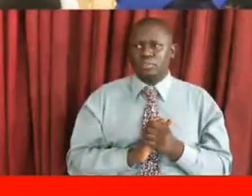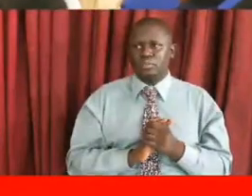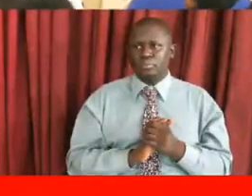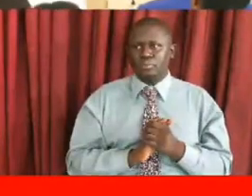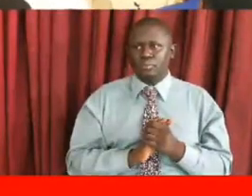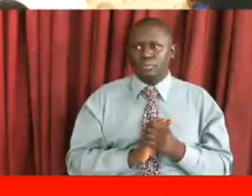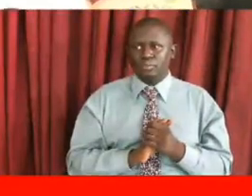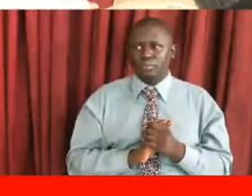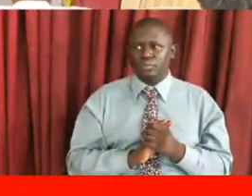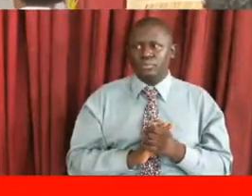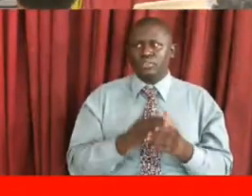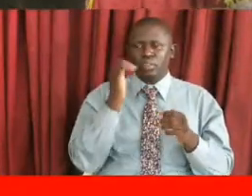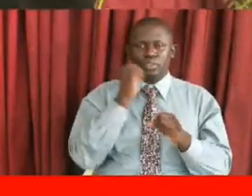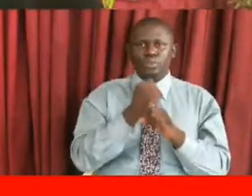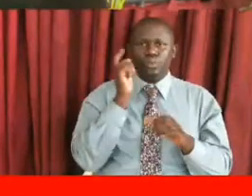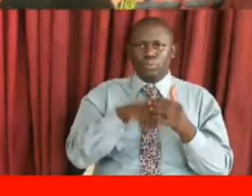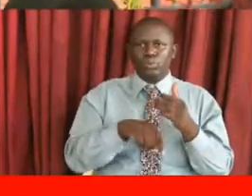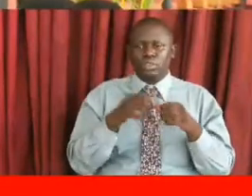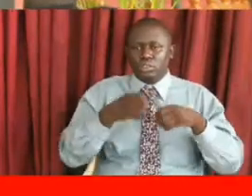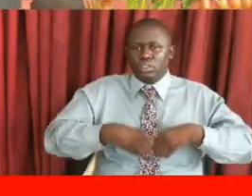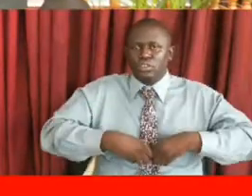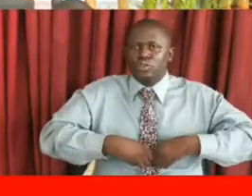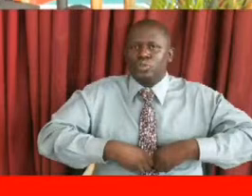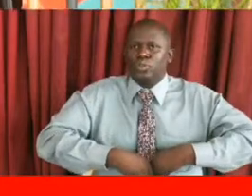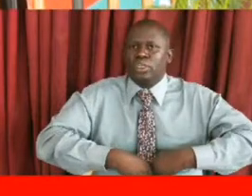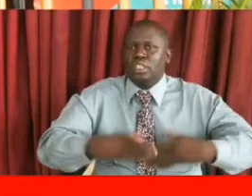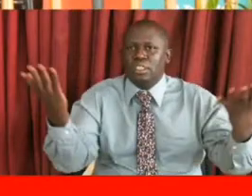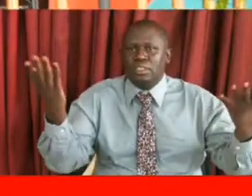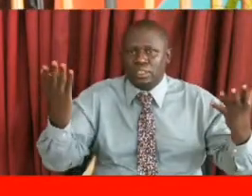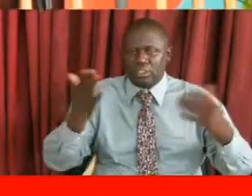purpose is to release our